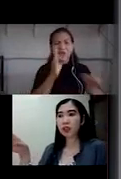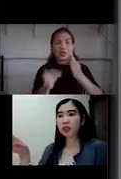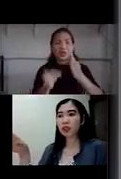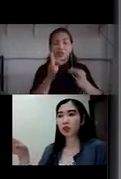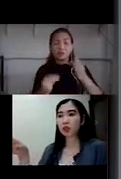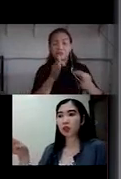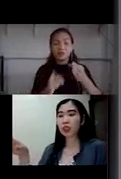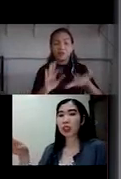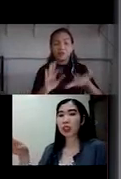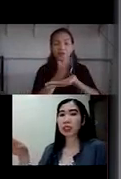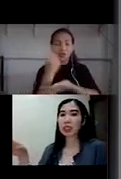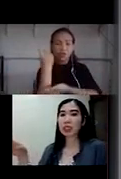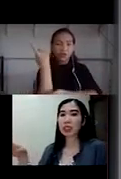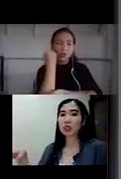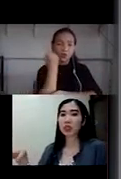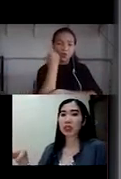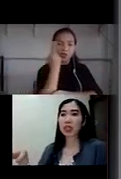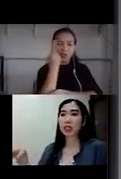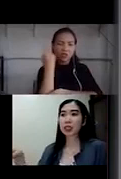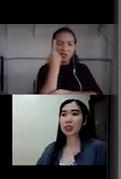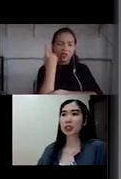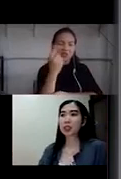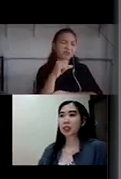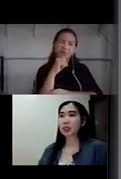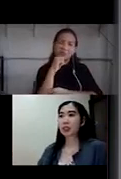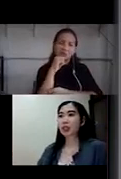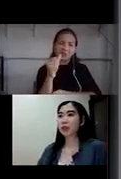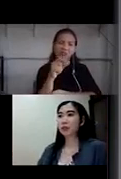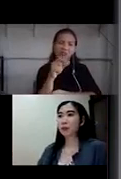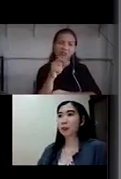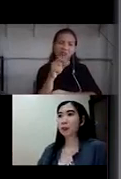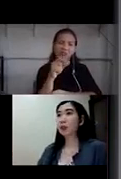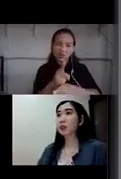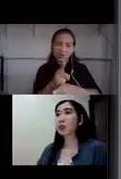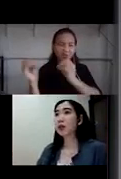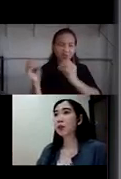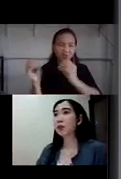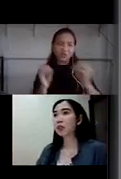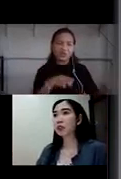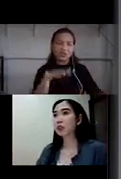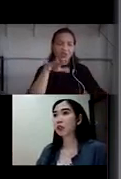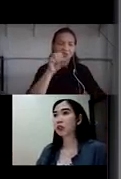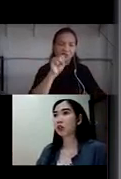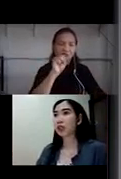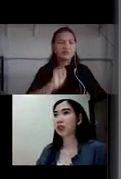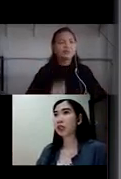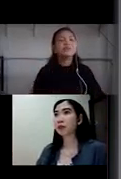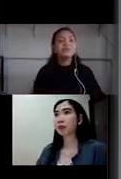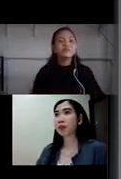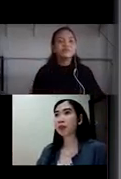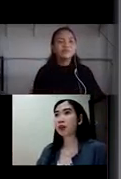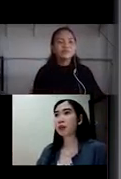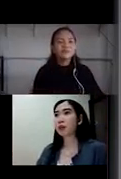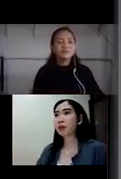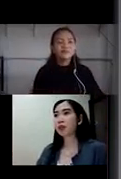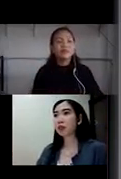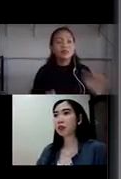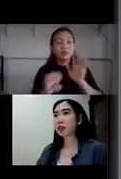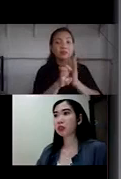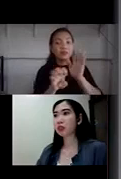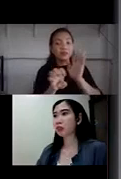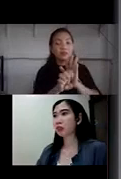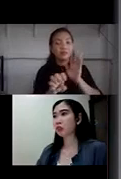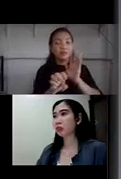files dito, hindi talaga siya naka-organize. Yan. Sample nito, okay? Meron